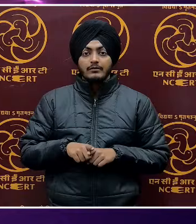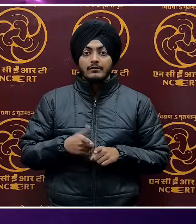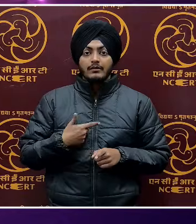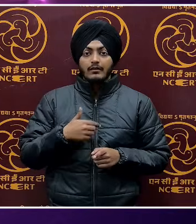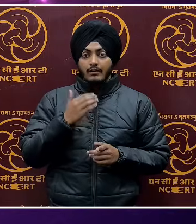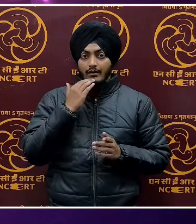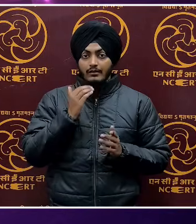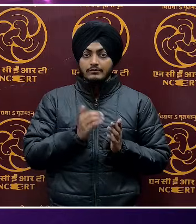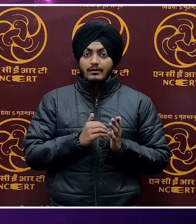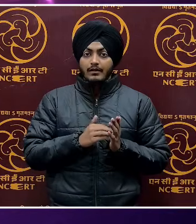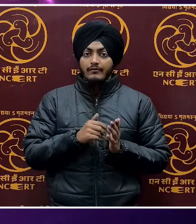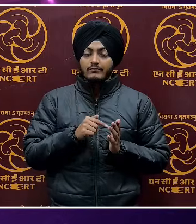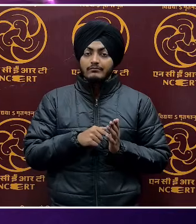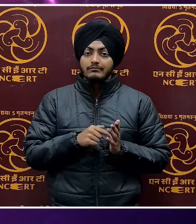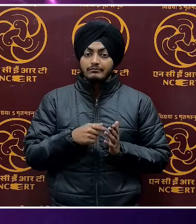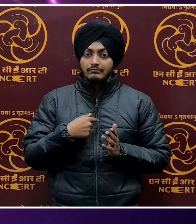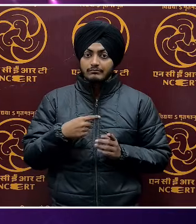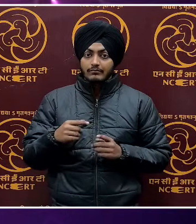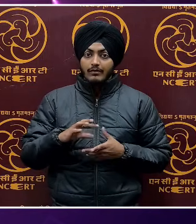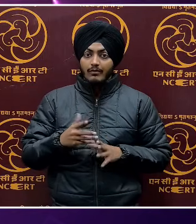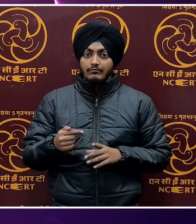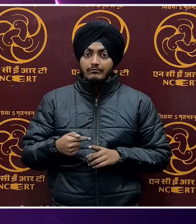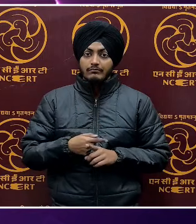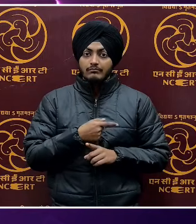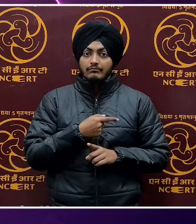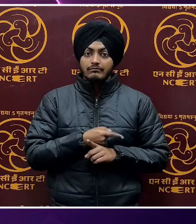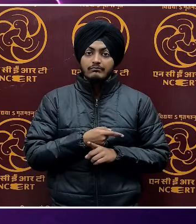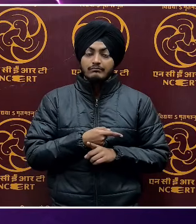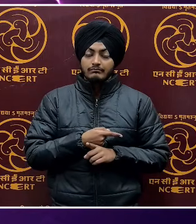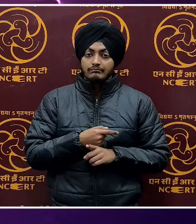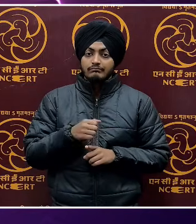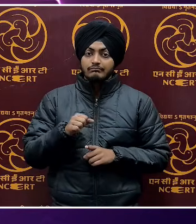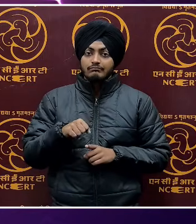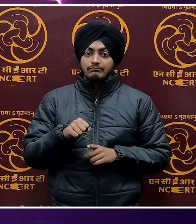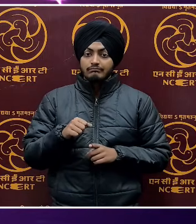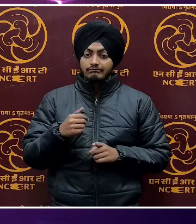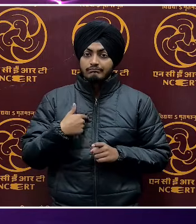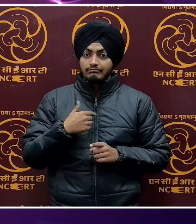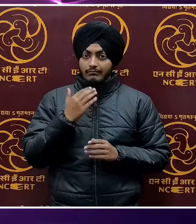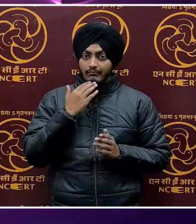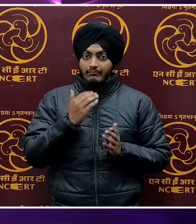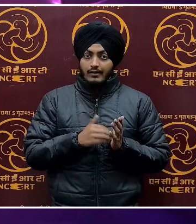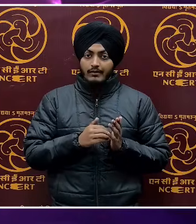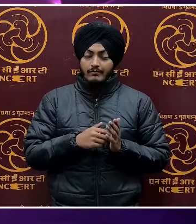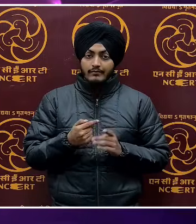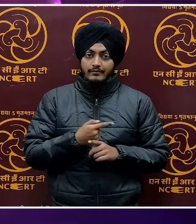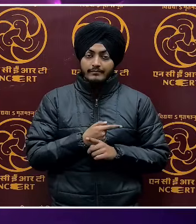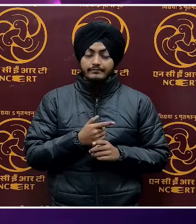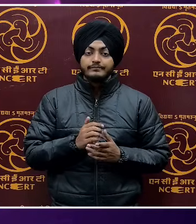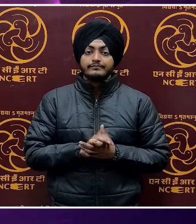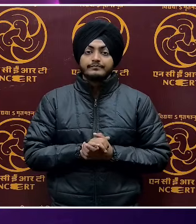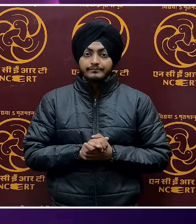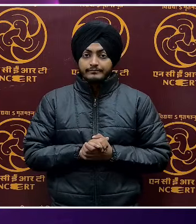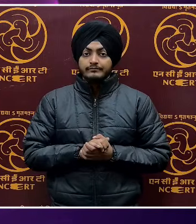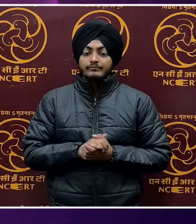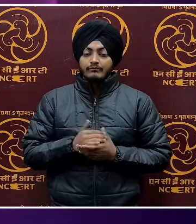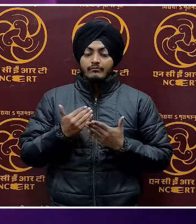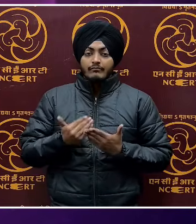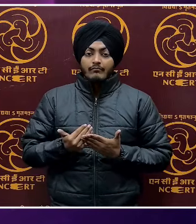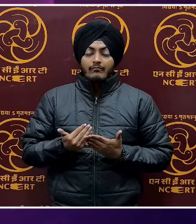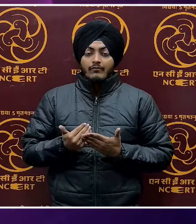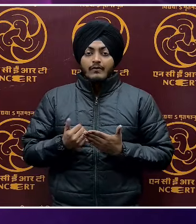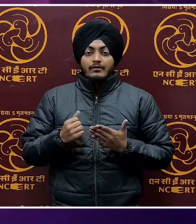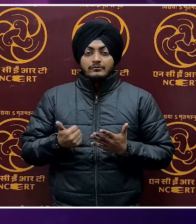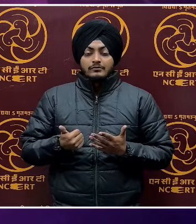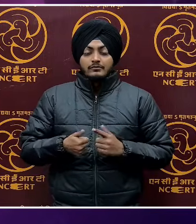like wheat, it will go to the grain section. Yes, yes, yes. It will go towards the grainy section, rice. Now the next